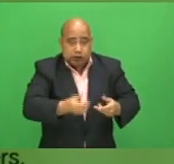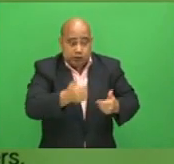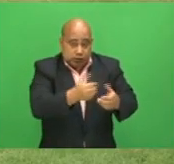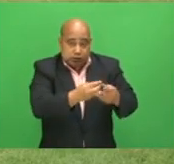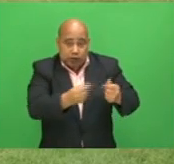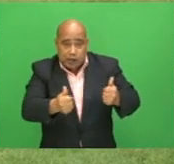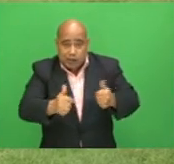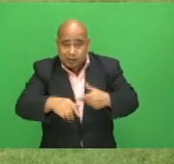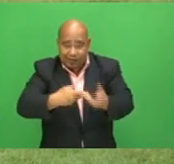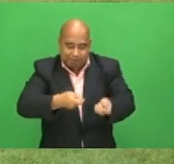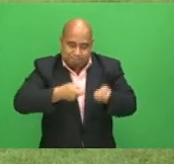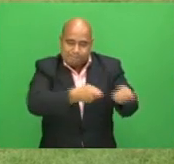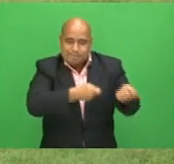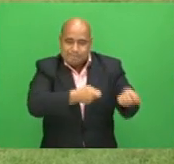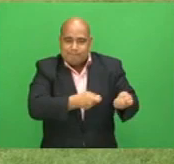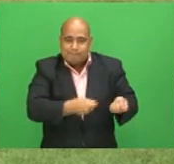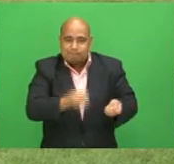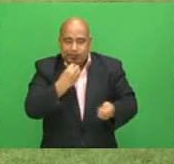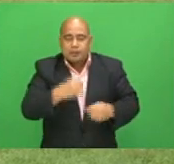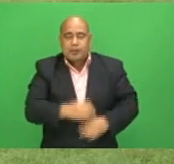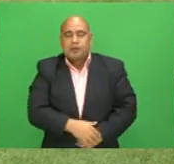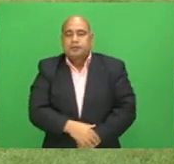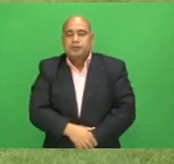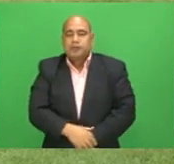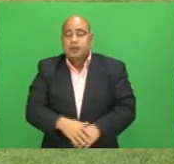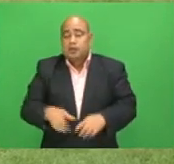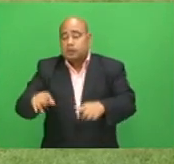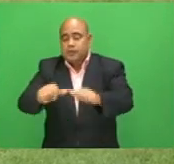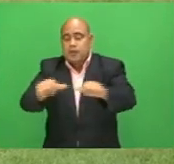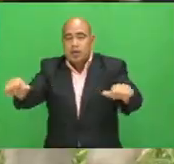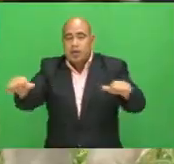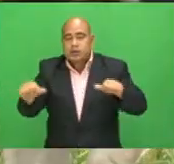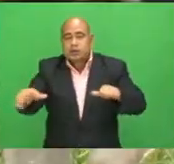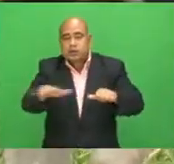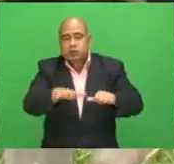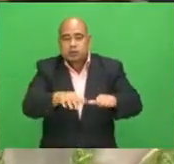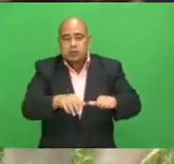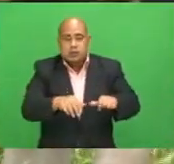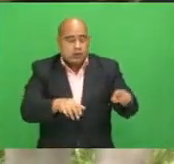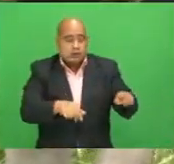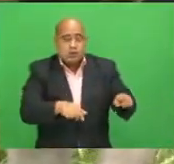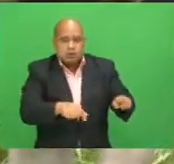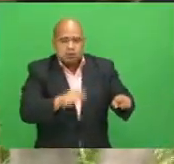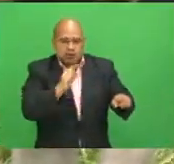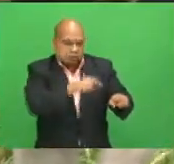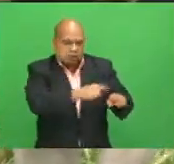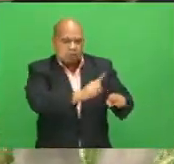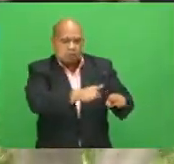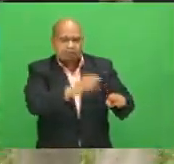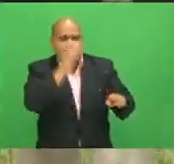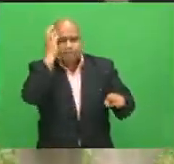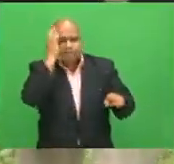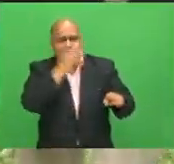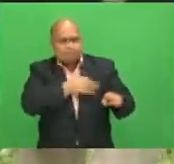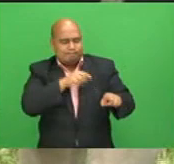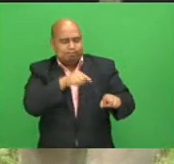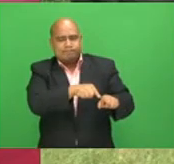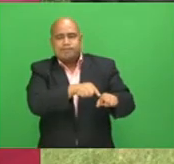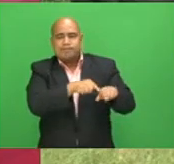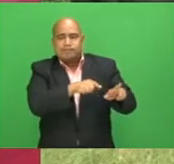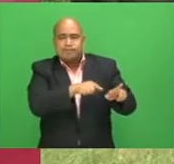properly. The Agriculture Ministry believes the sector can become self-sufficient because it has been achieved in the past.